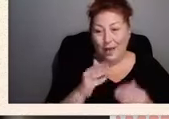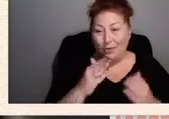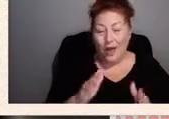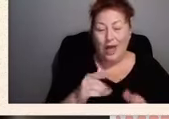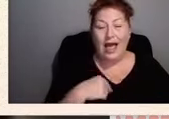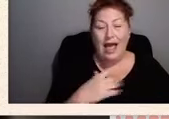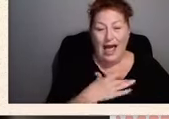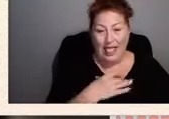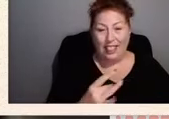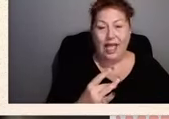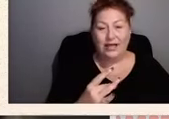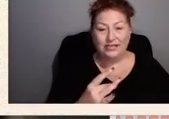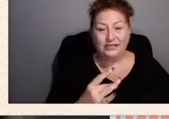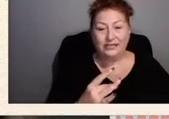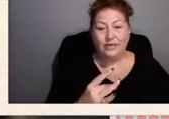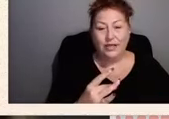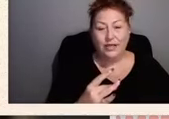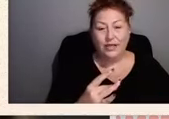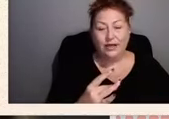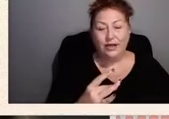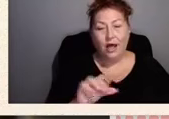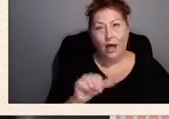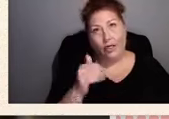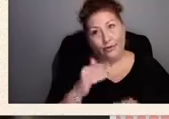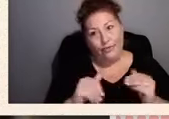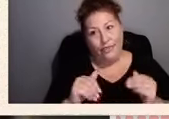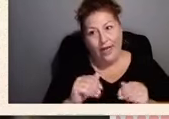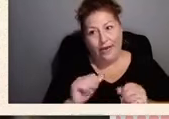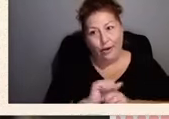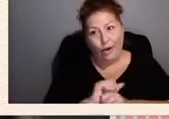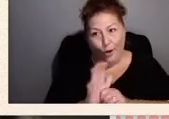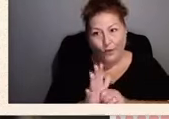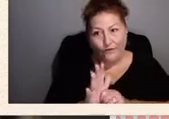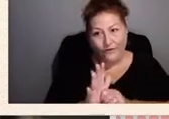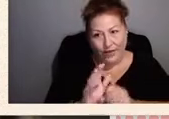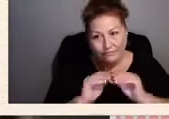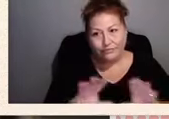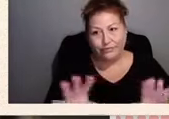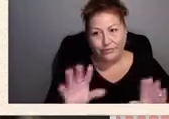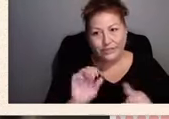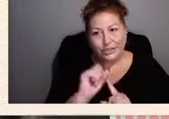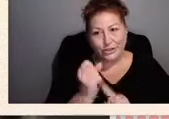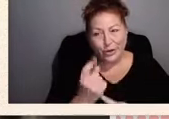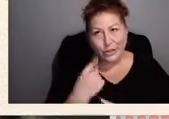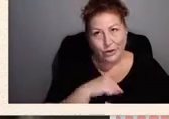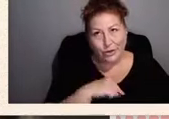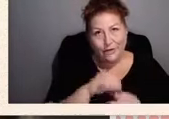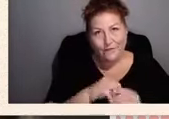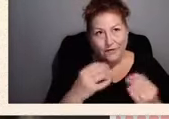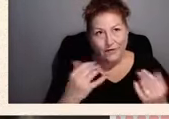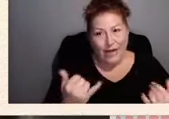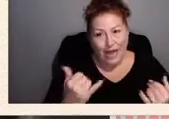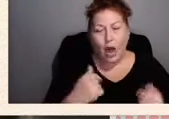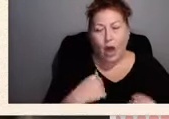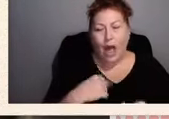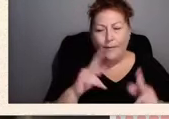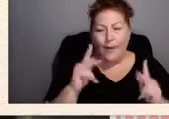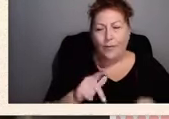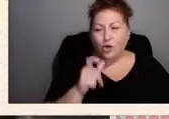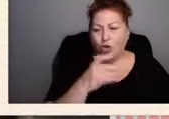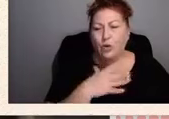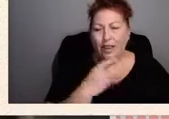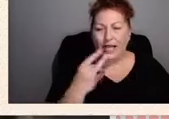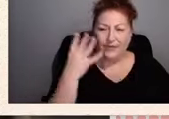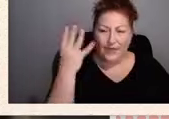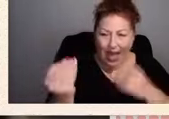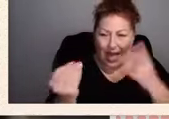be, aside from this COVID-19 situation that we're in now, I'm a person that likes to be out in the